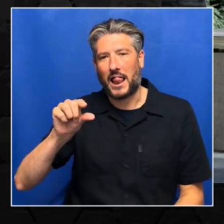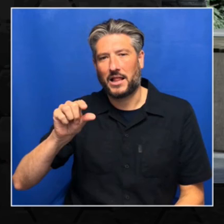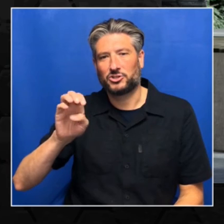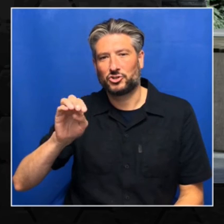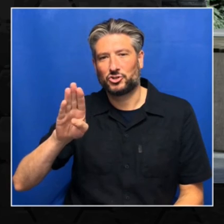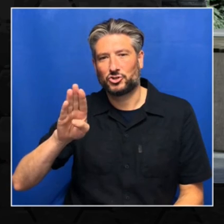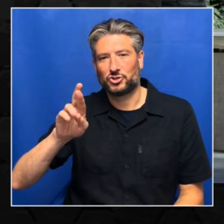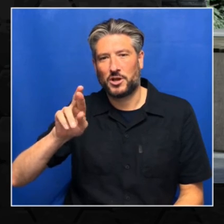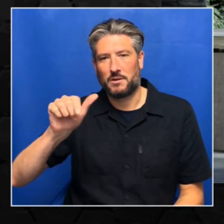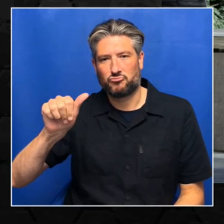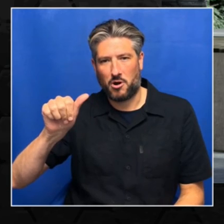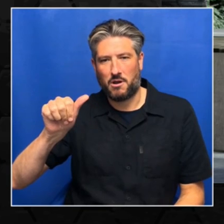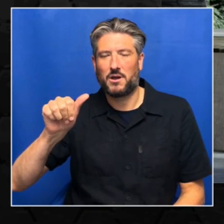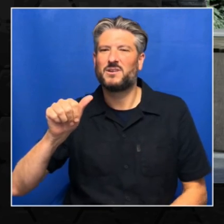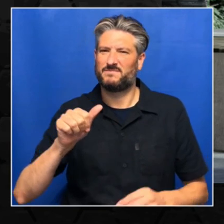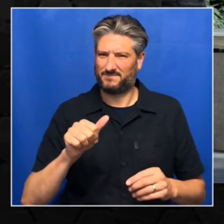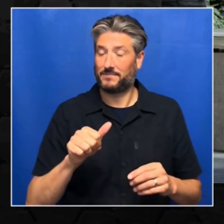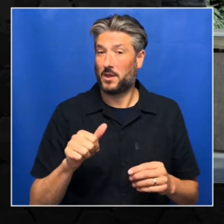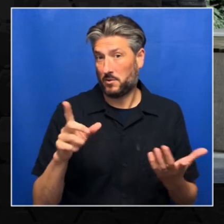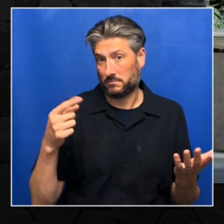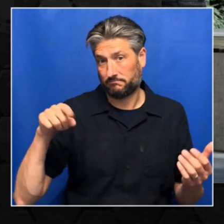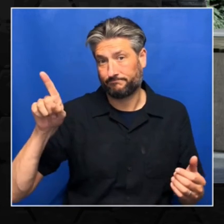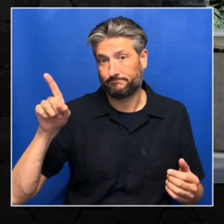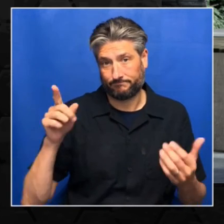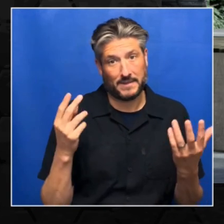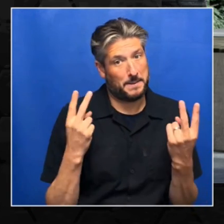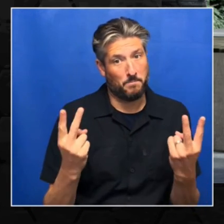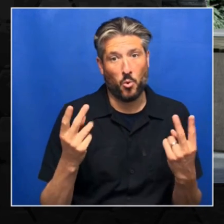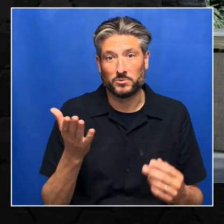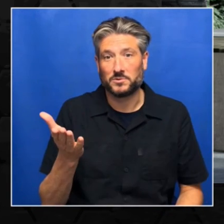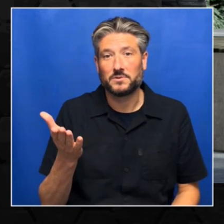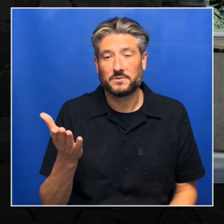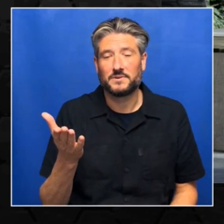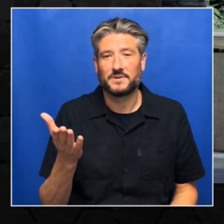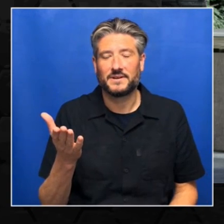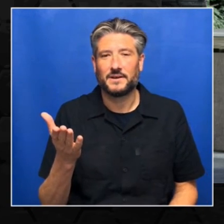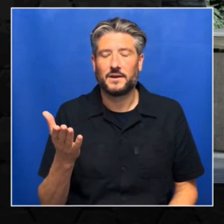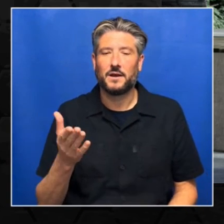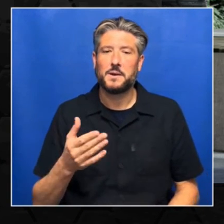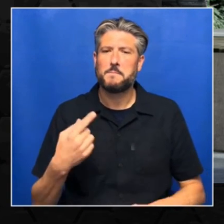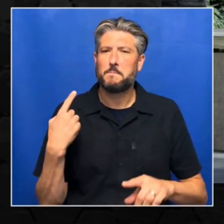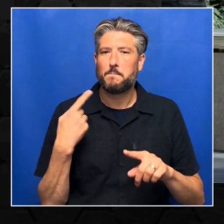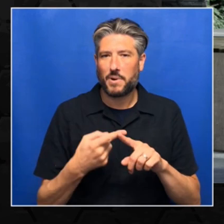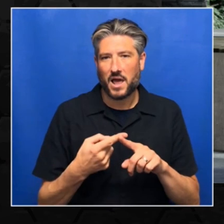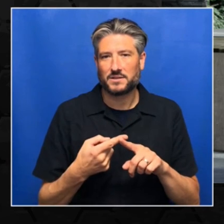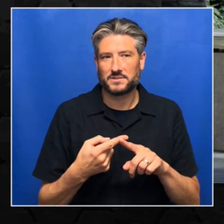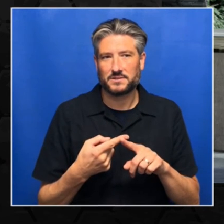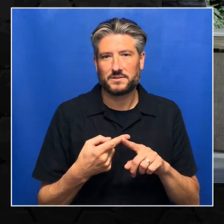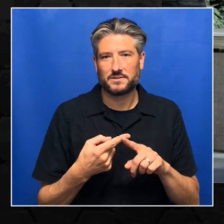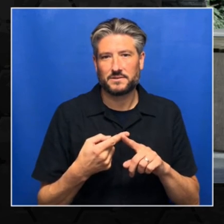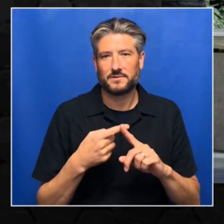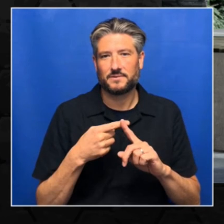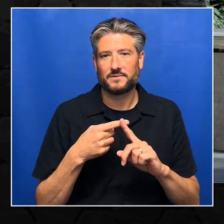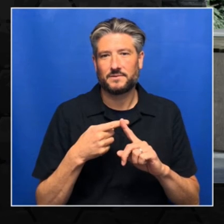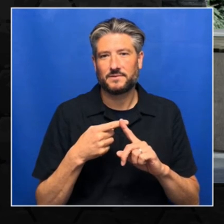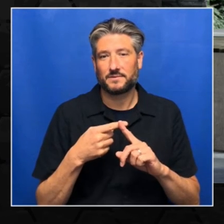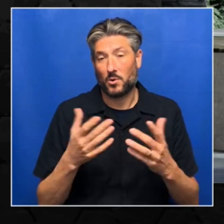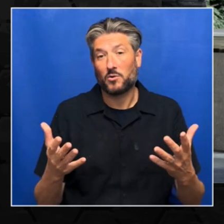think we forgot to mention that, because like it's probably very natural for us to know that, but indeed not everybody does.